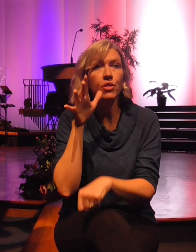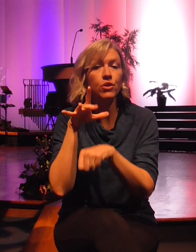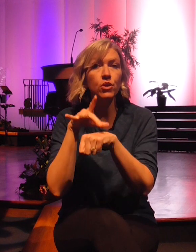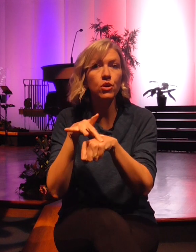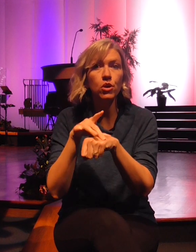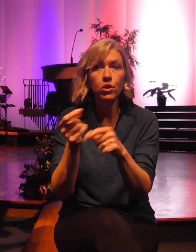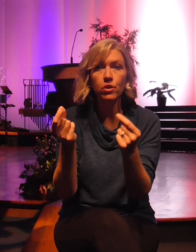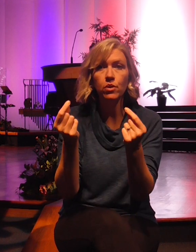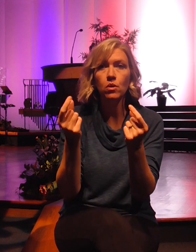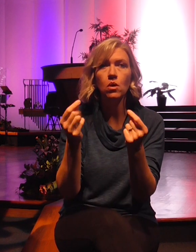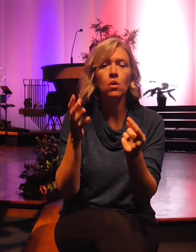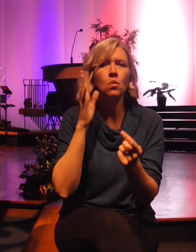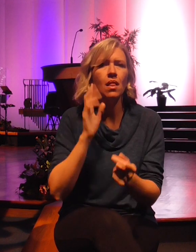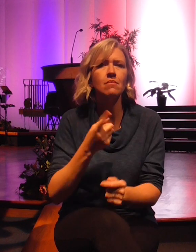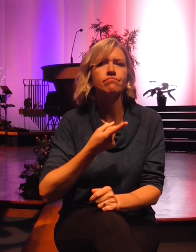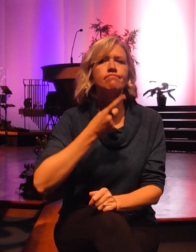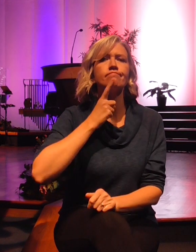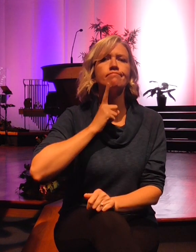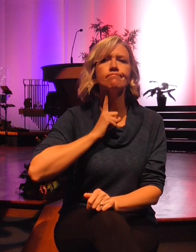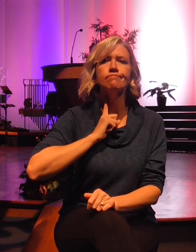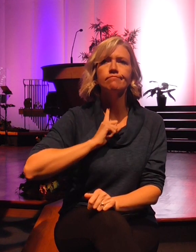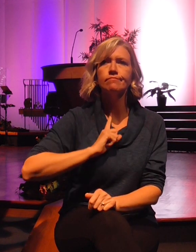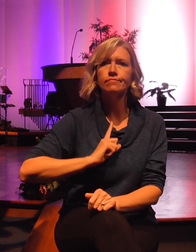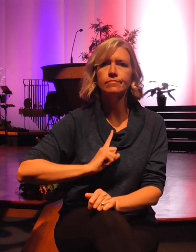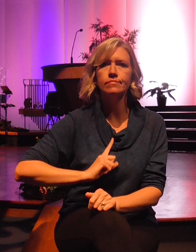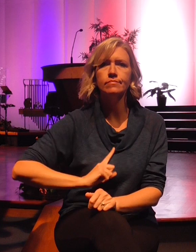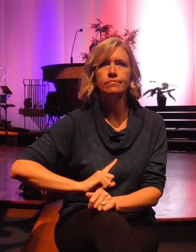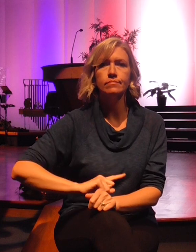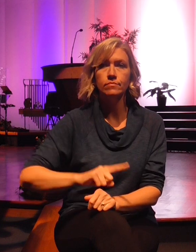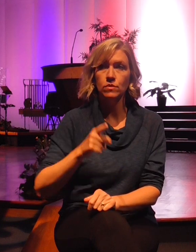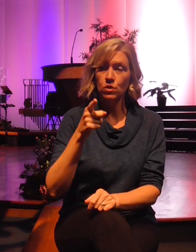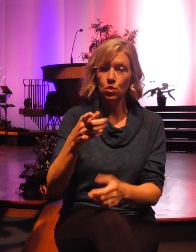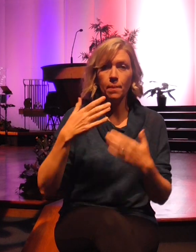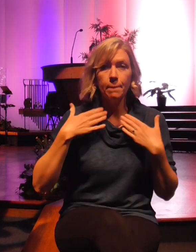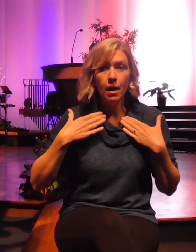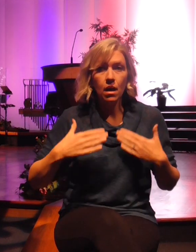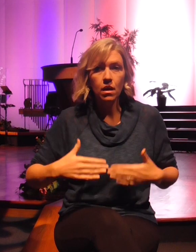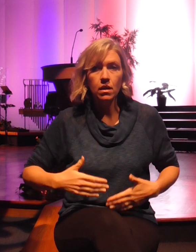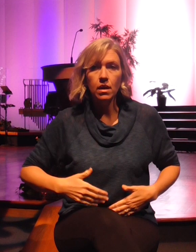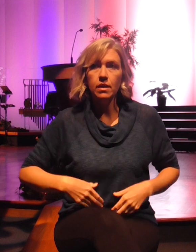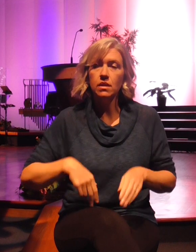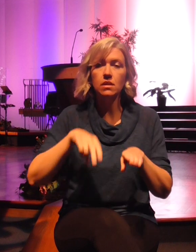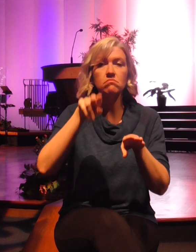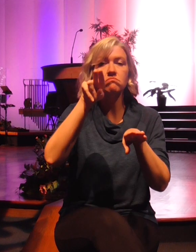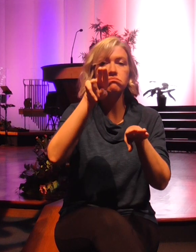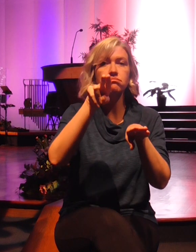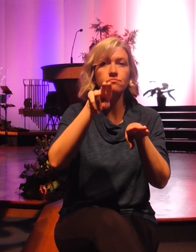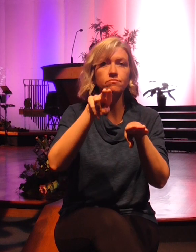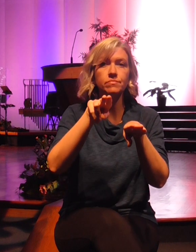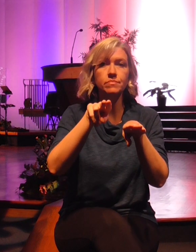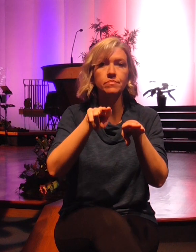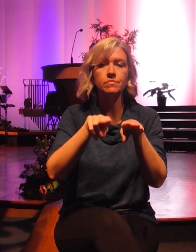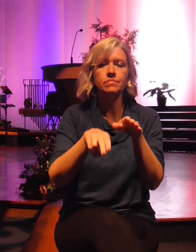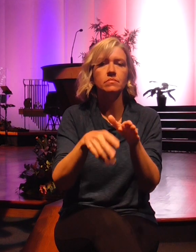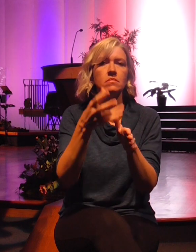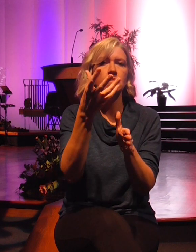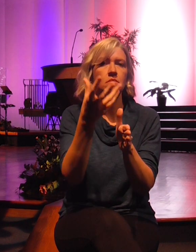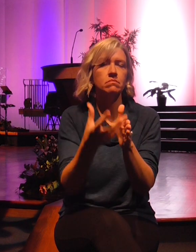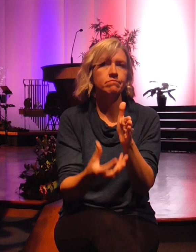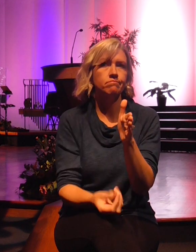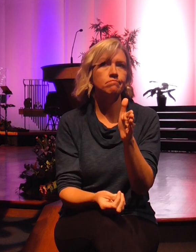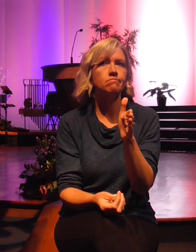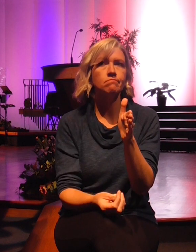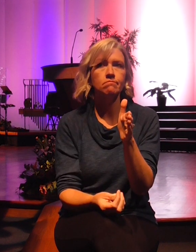Mother Earth will swallow you. Lay your